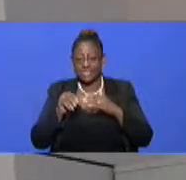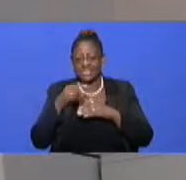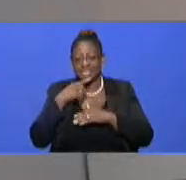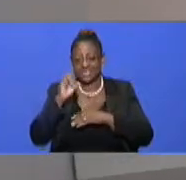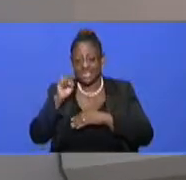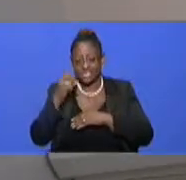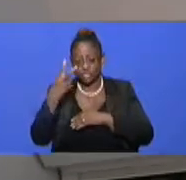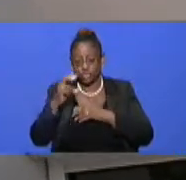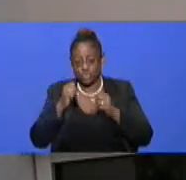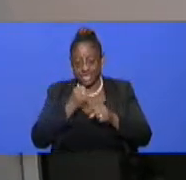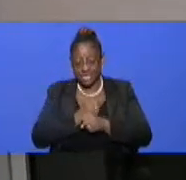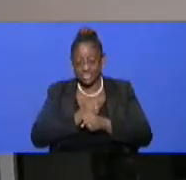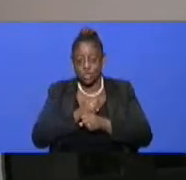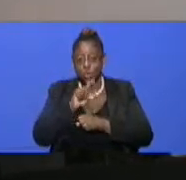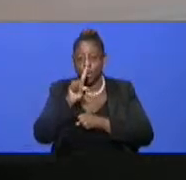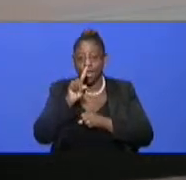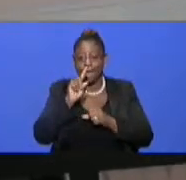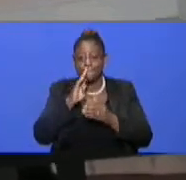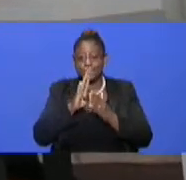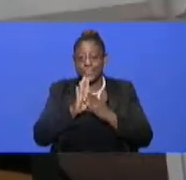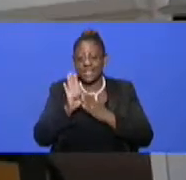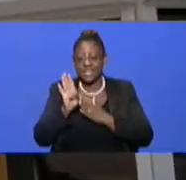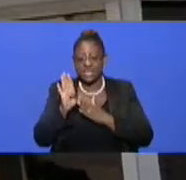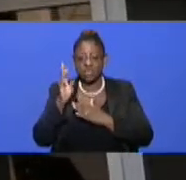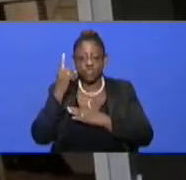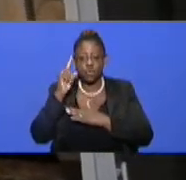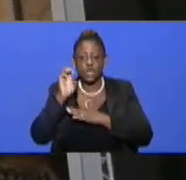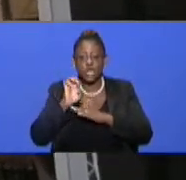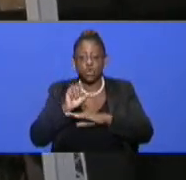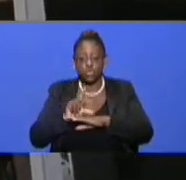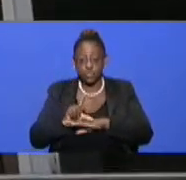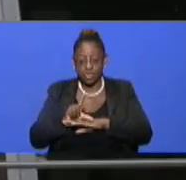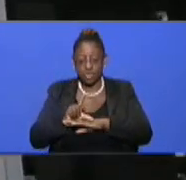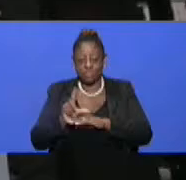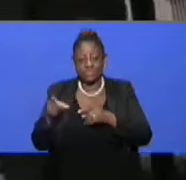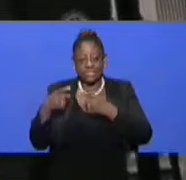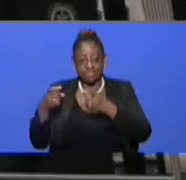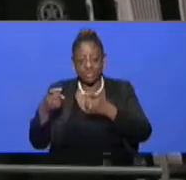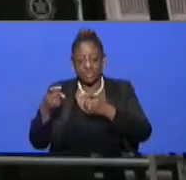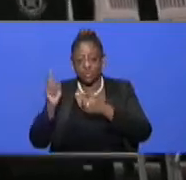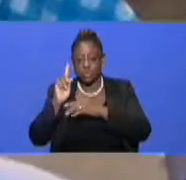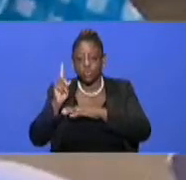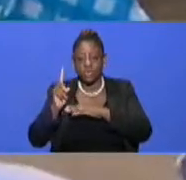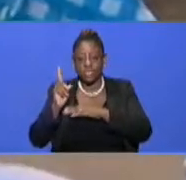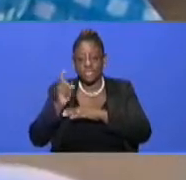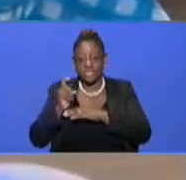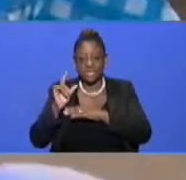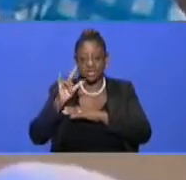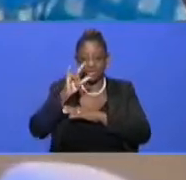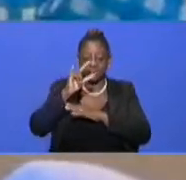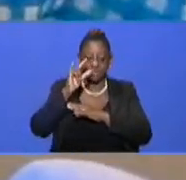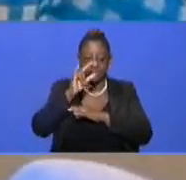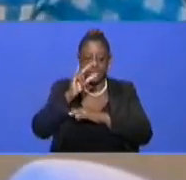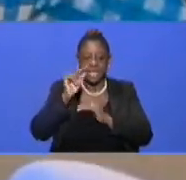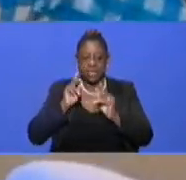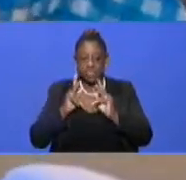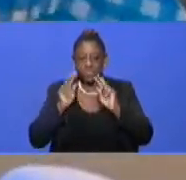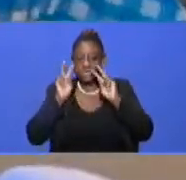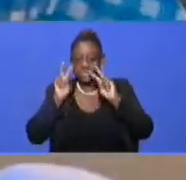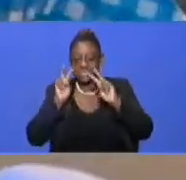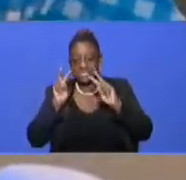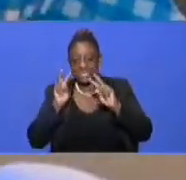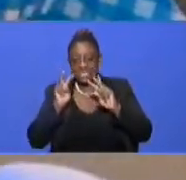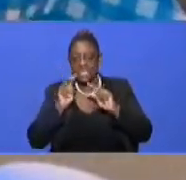years, we said $1 billion has been for Eleuthera, highlighting the need for an upgraded facility that residents were able to see